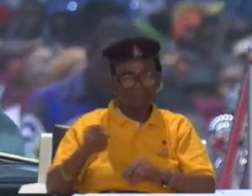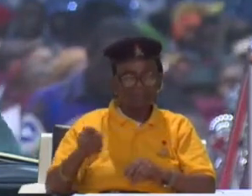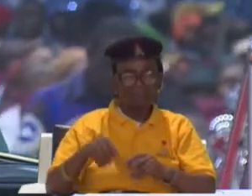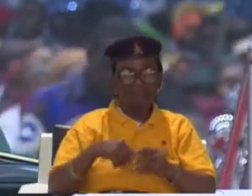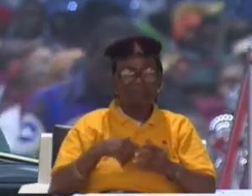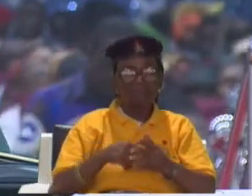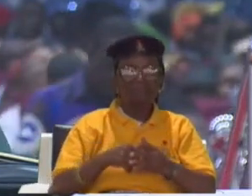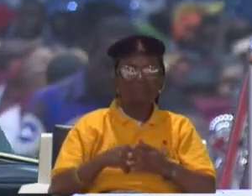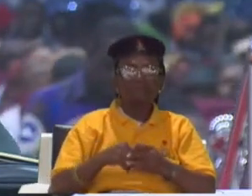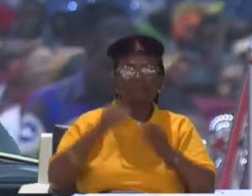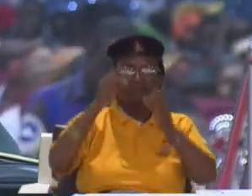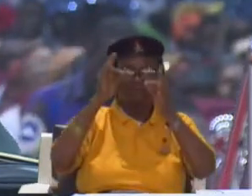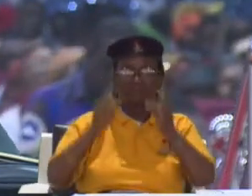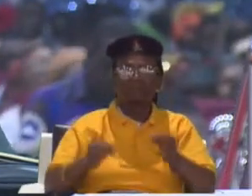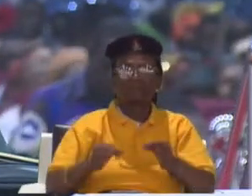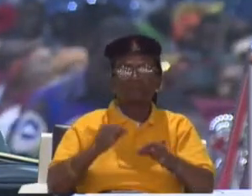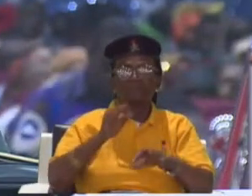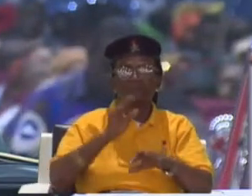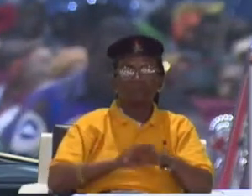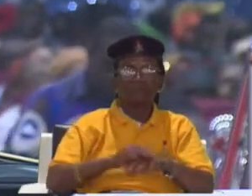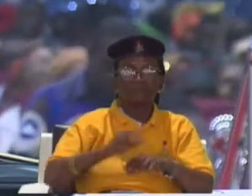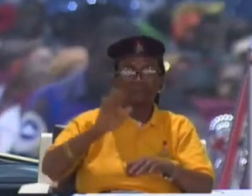decide on your own.